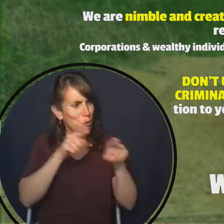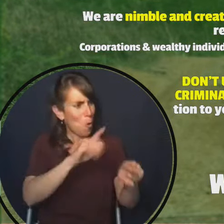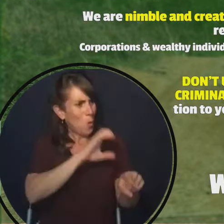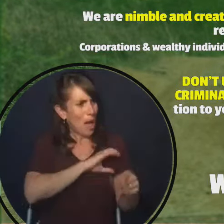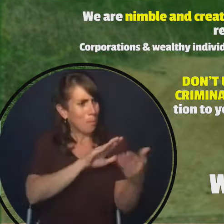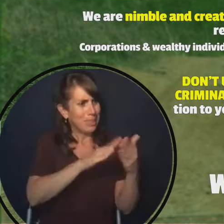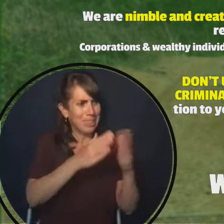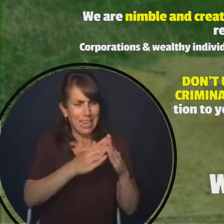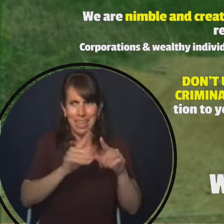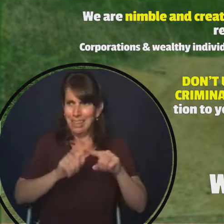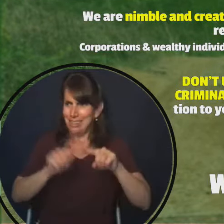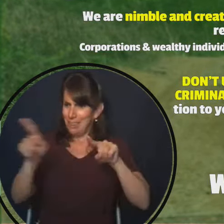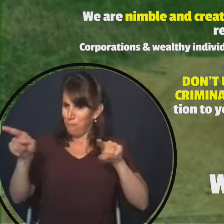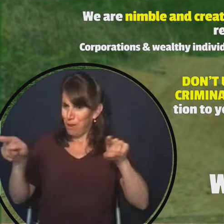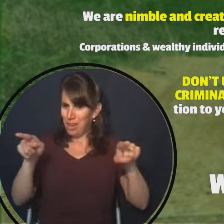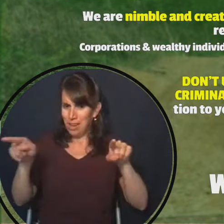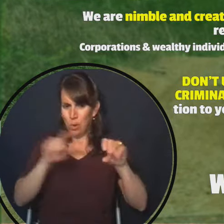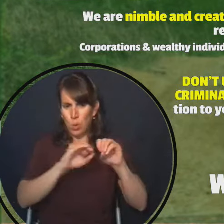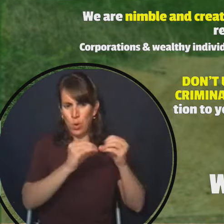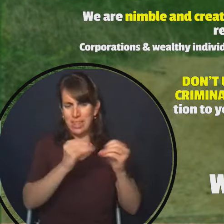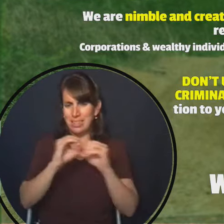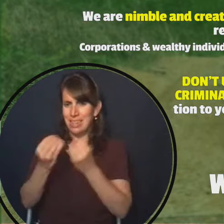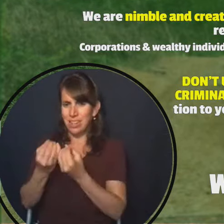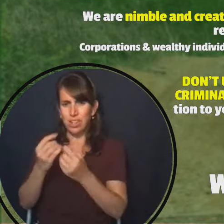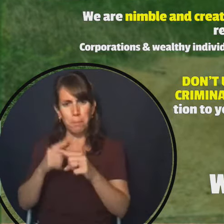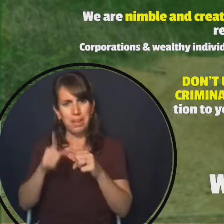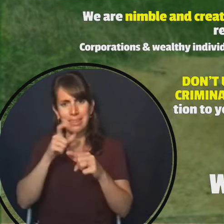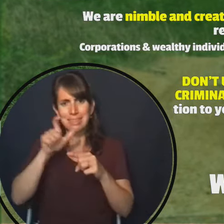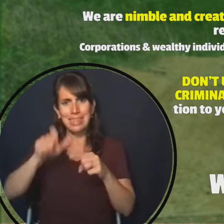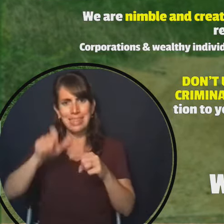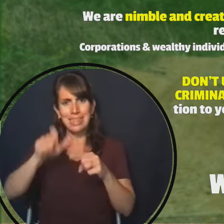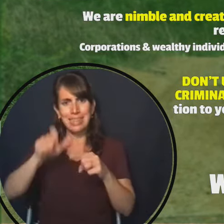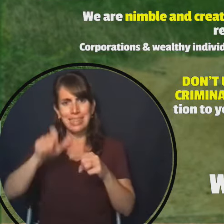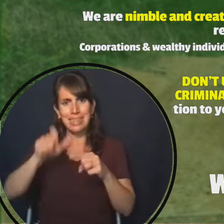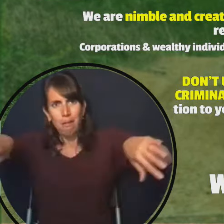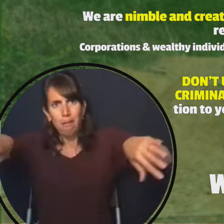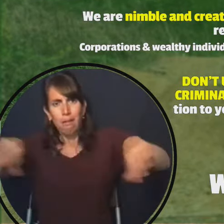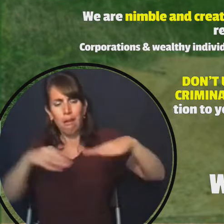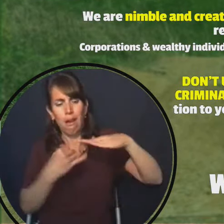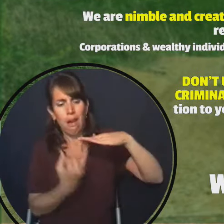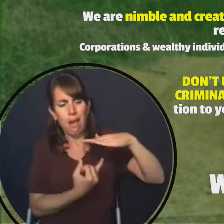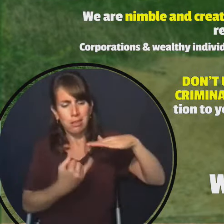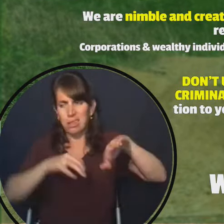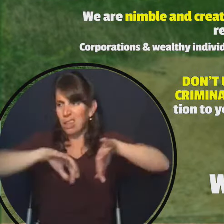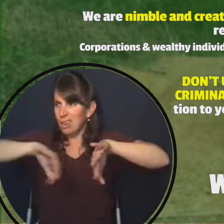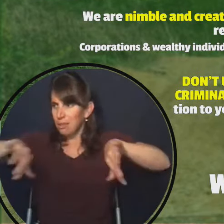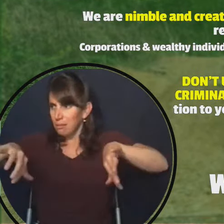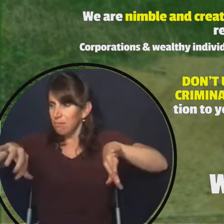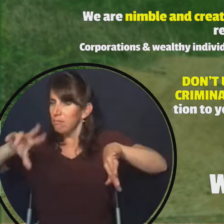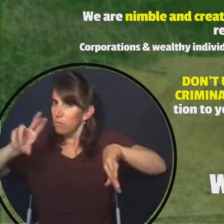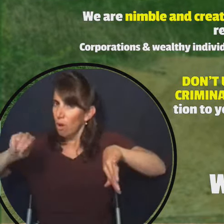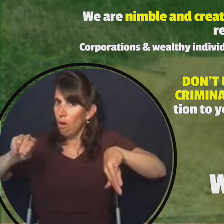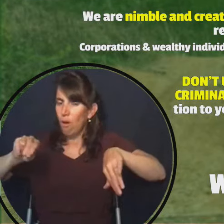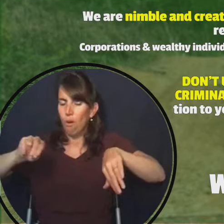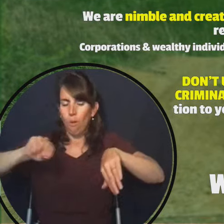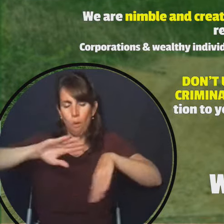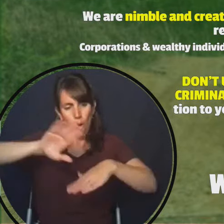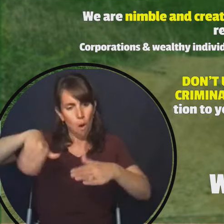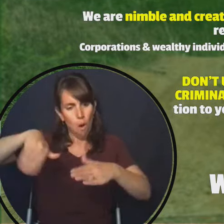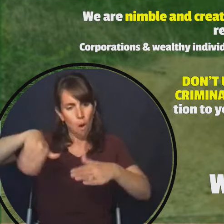to have isolated, like this is only happening over in this movement and not over here. So we're really offering support and learnings